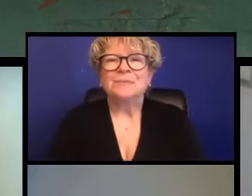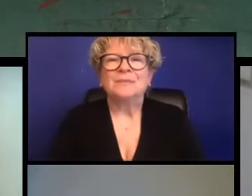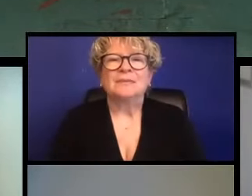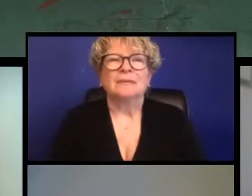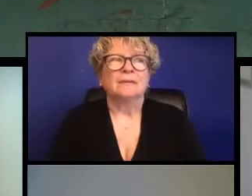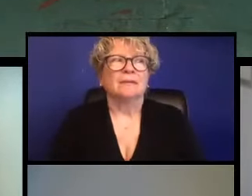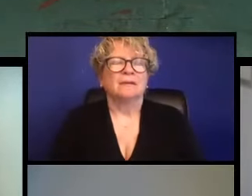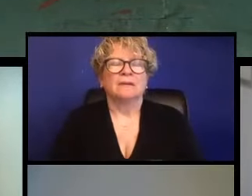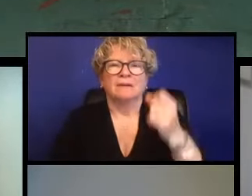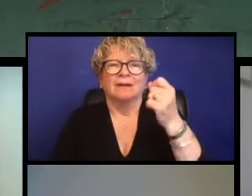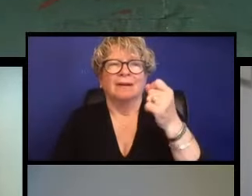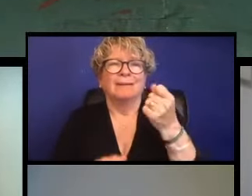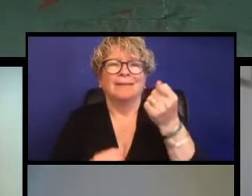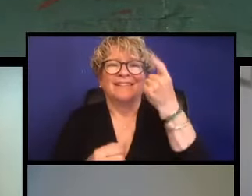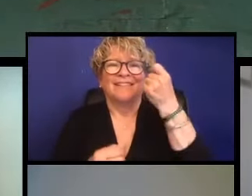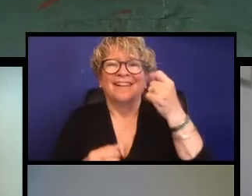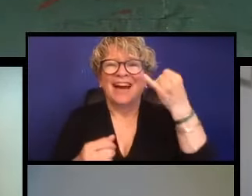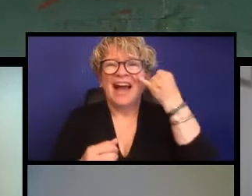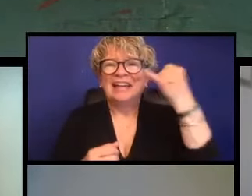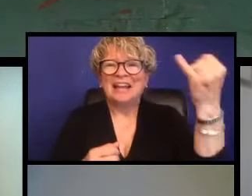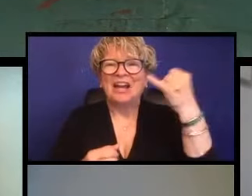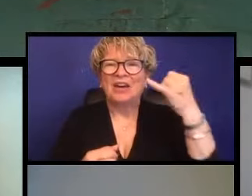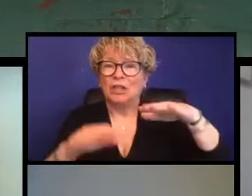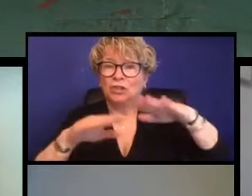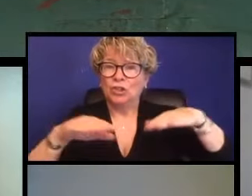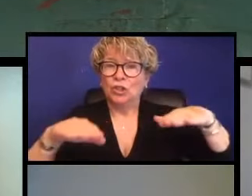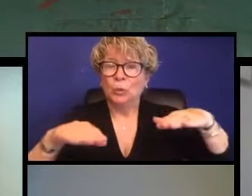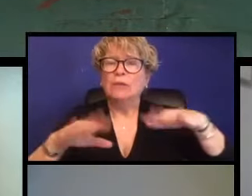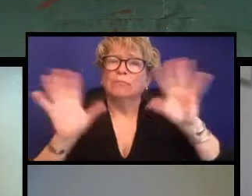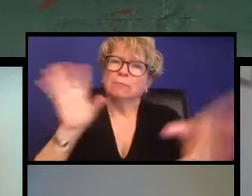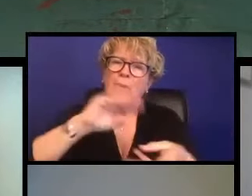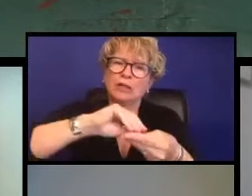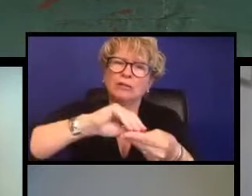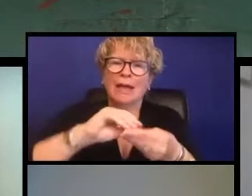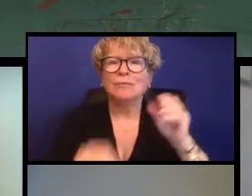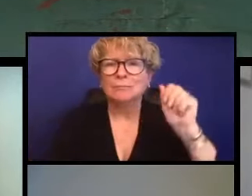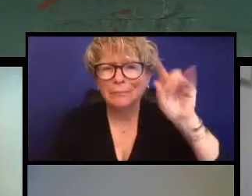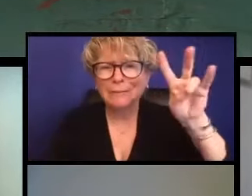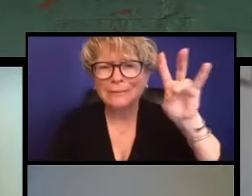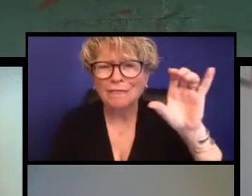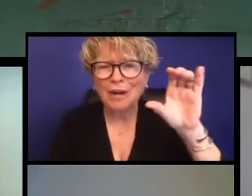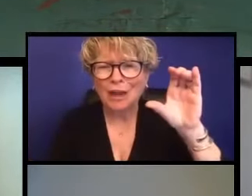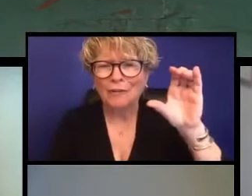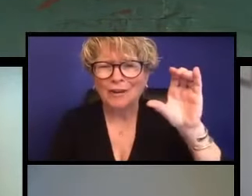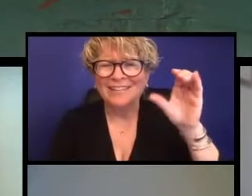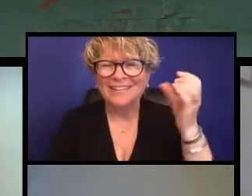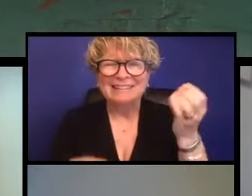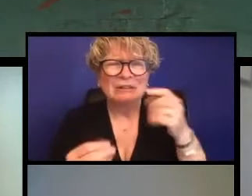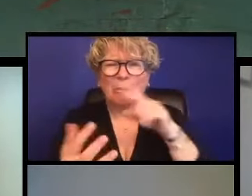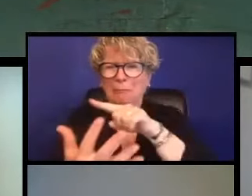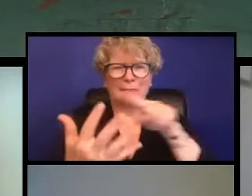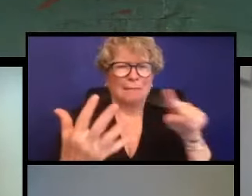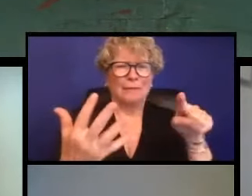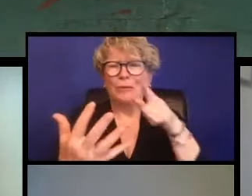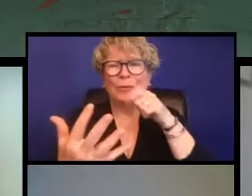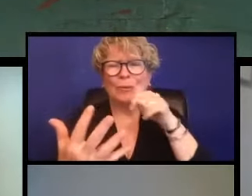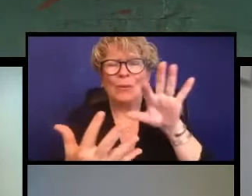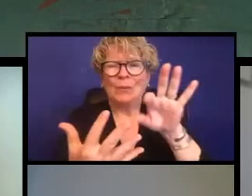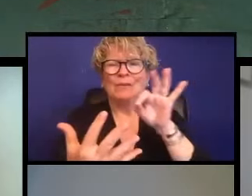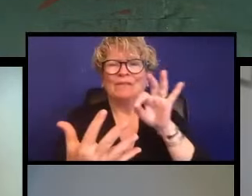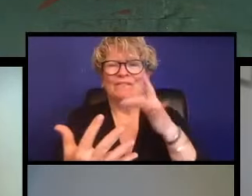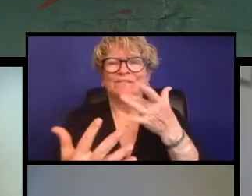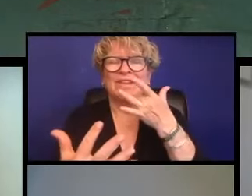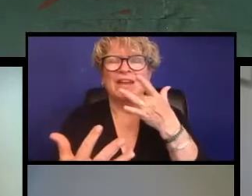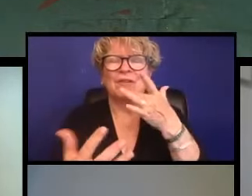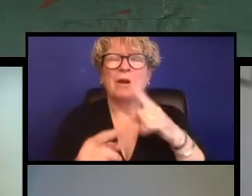700 children for me. I do think one that has a treasured place in my